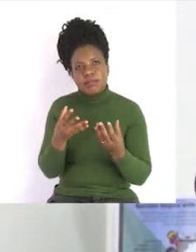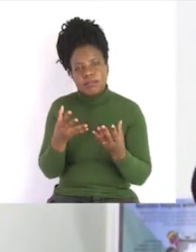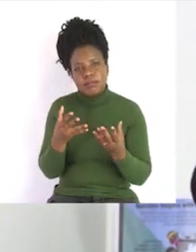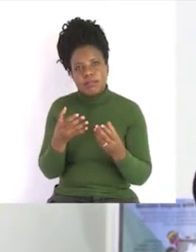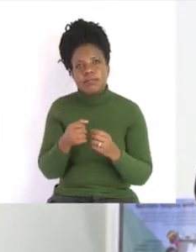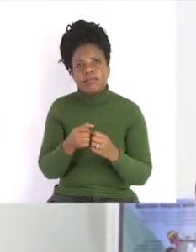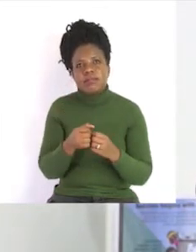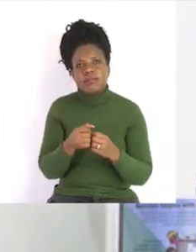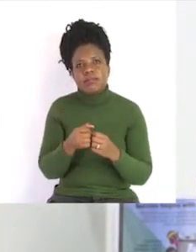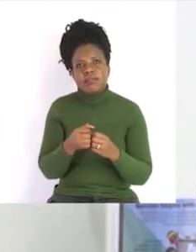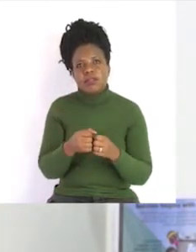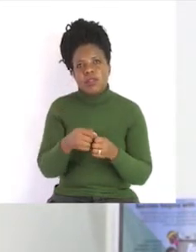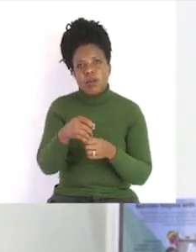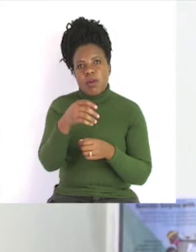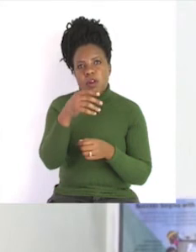much?